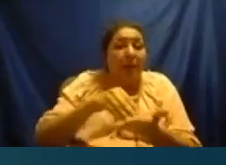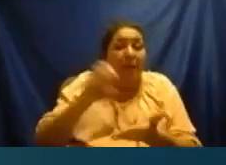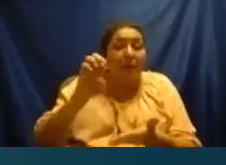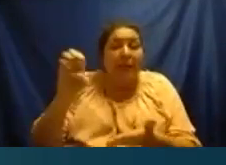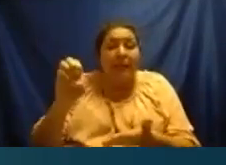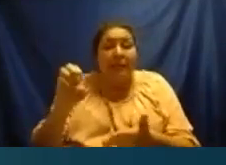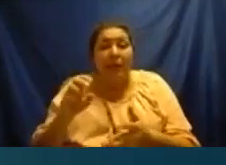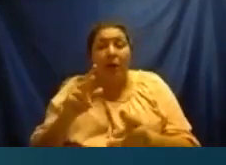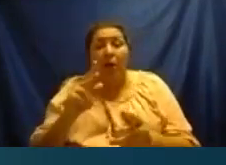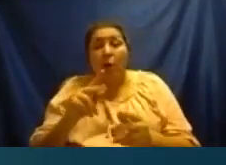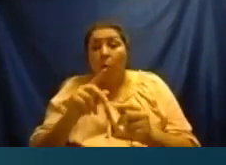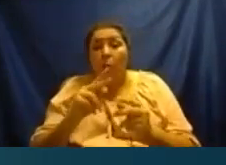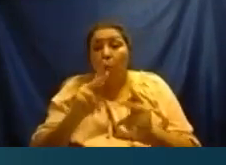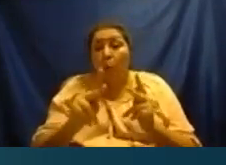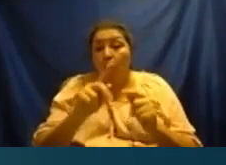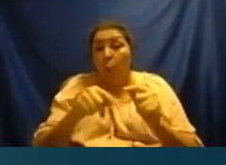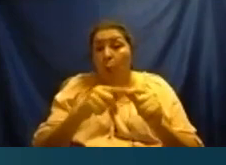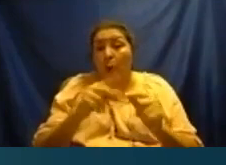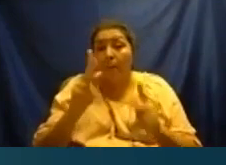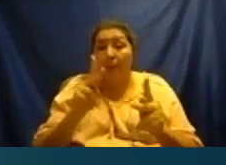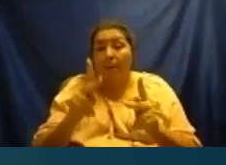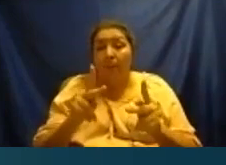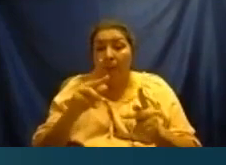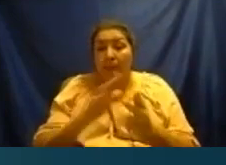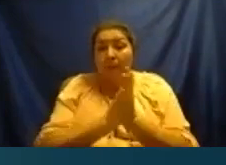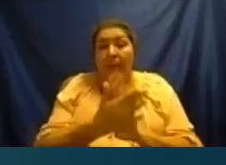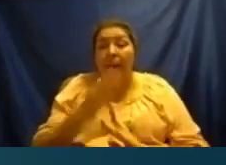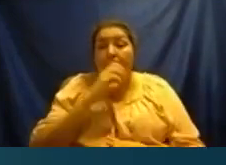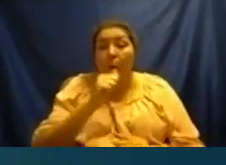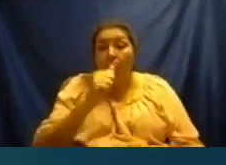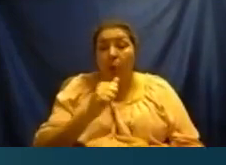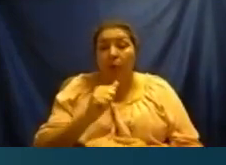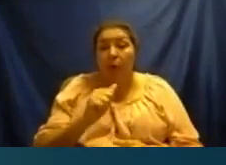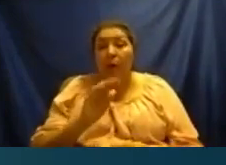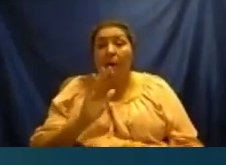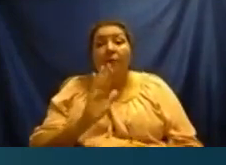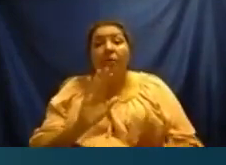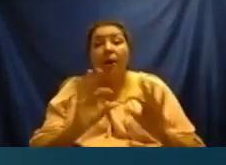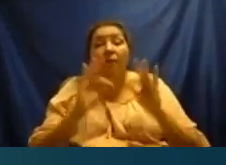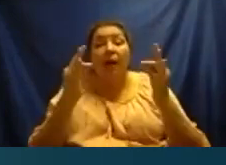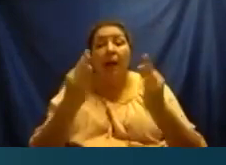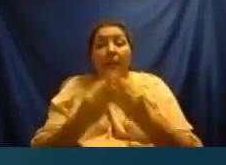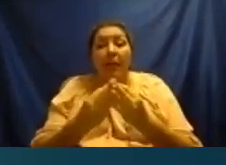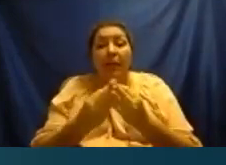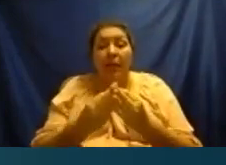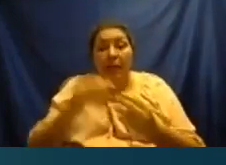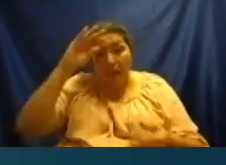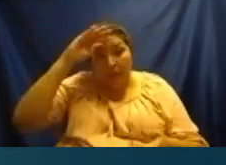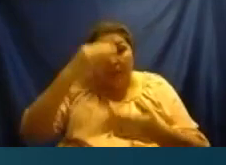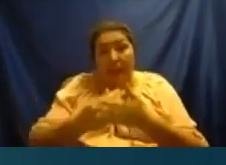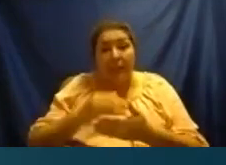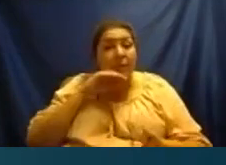couldn't work anymore, their family, their sons, their daughters, and even grandchildren would take care of